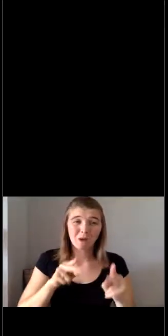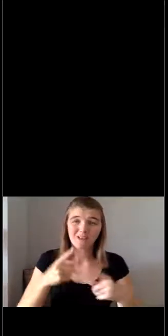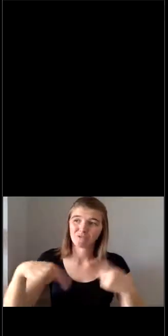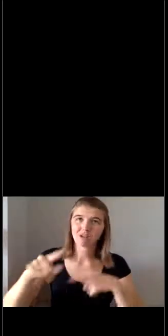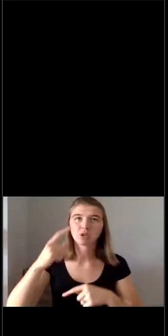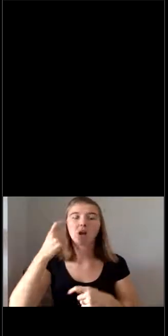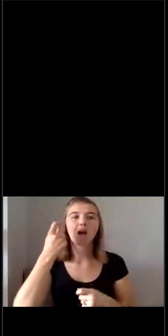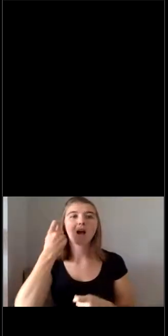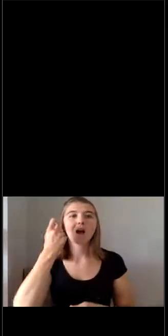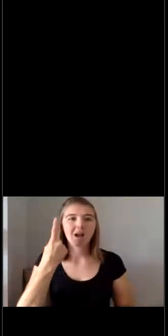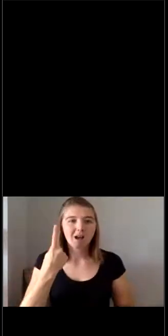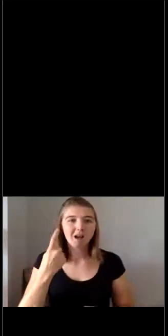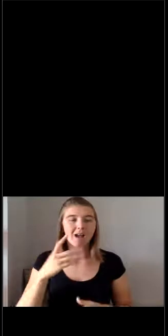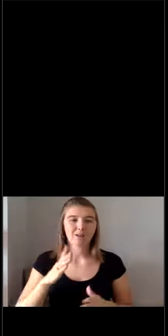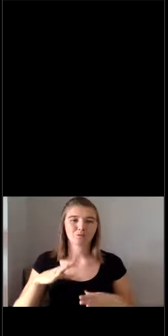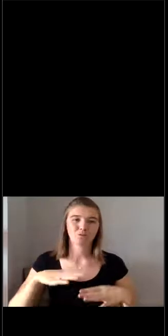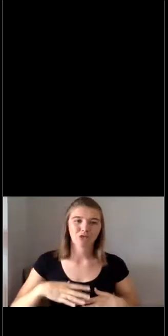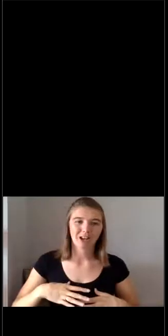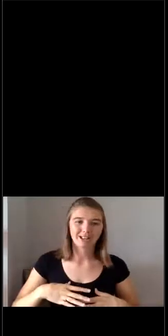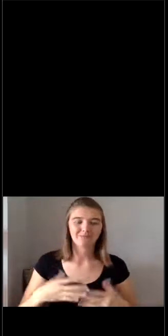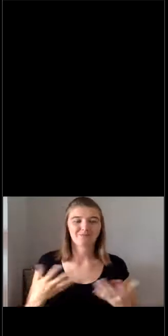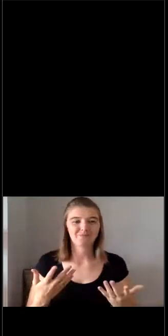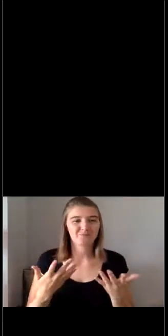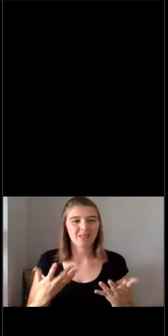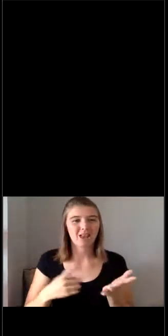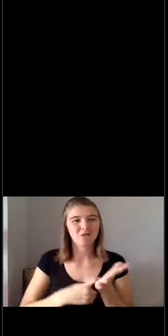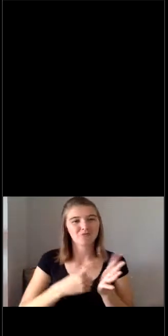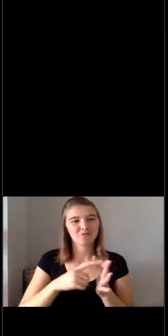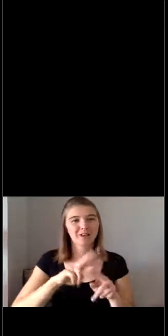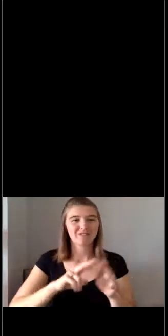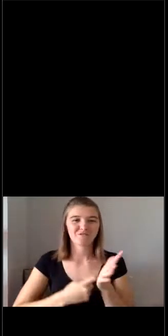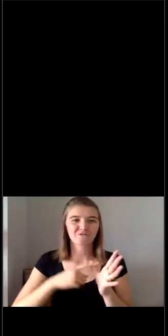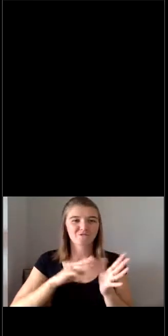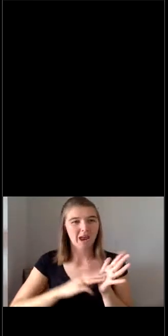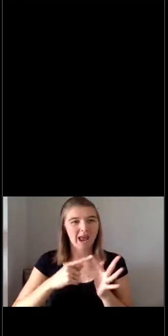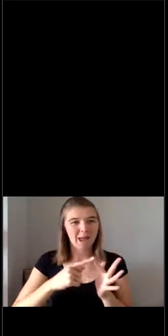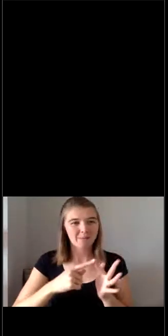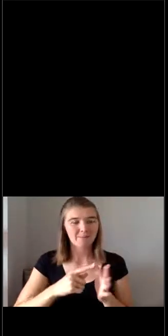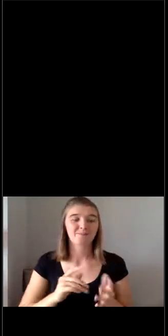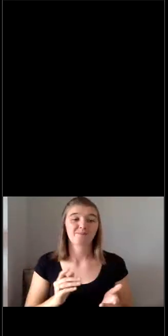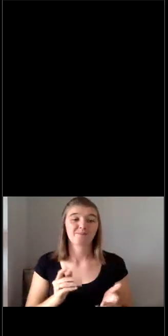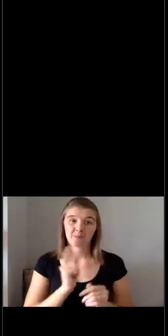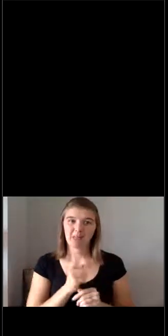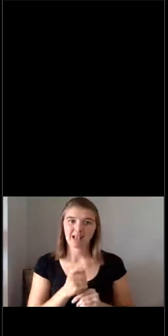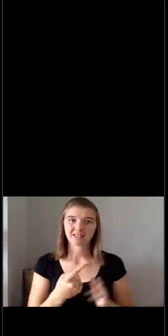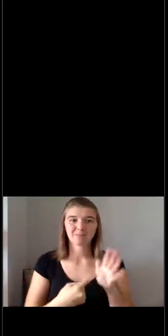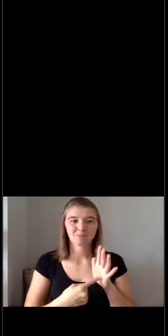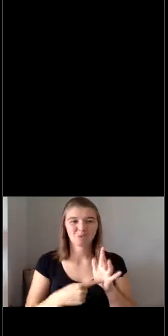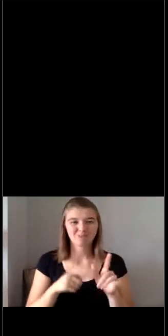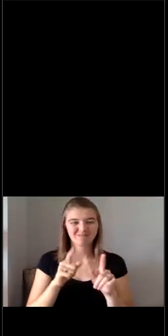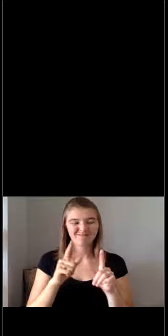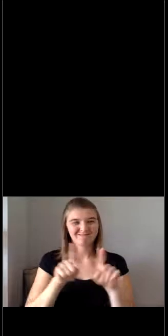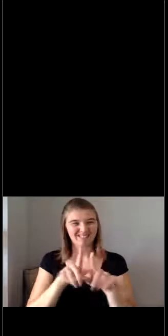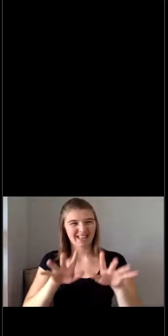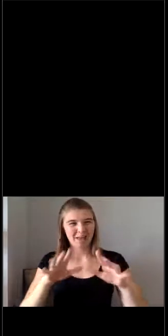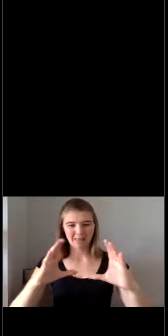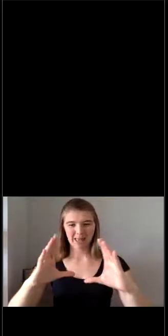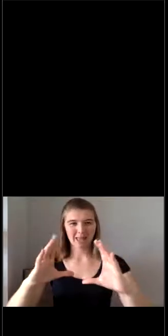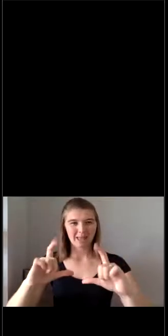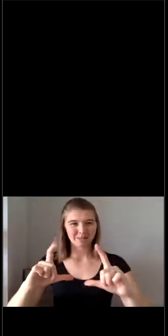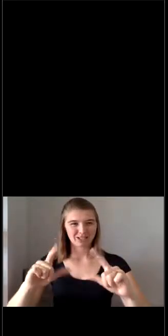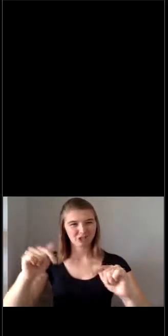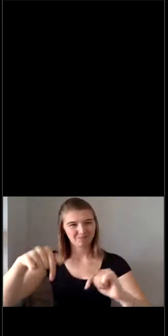pathways. So reframing, how do we reframe? How do we shift perspective? And I think this image is quite a useful one, because if we're stood in that dark room and we're